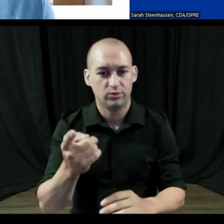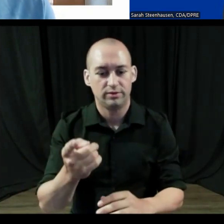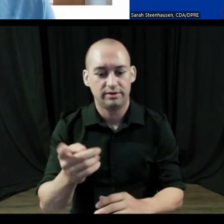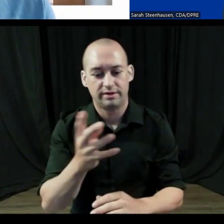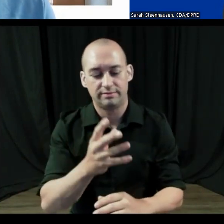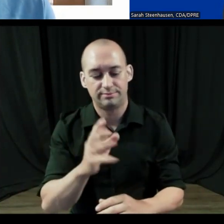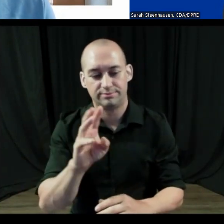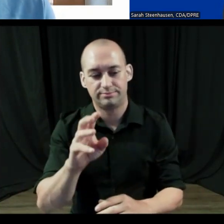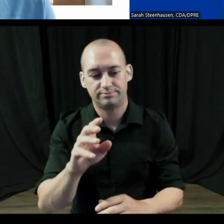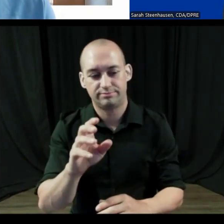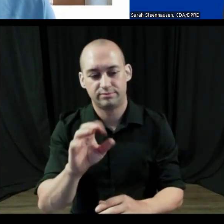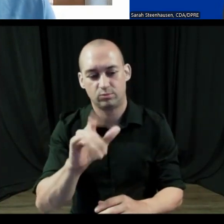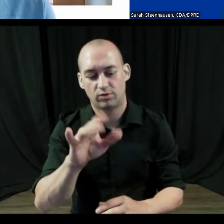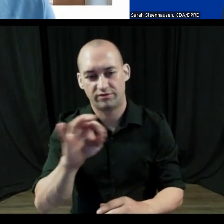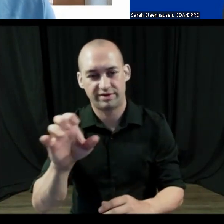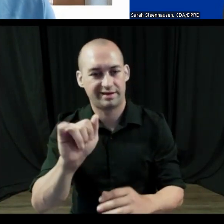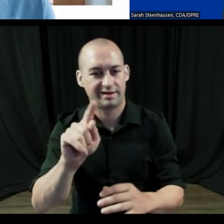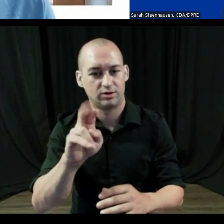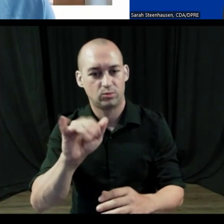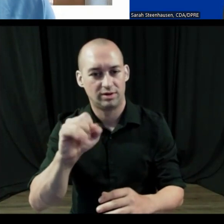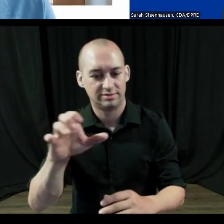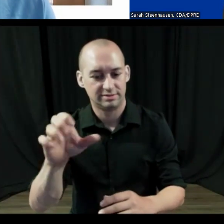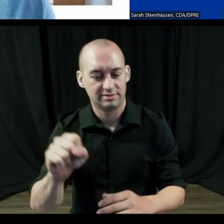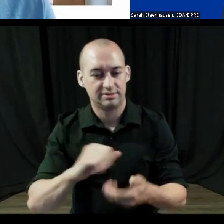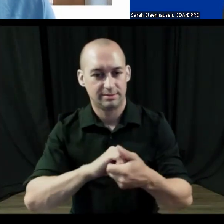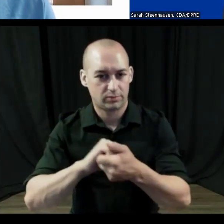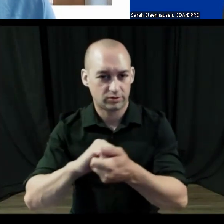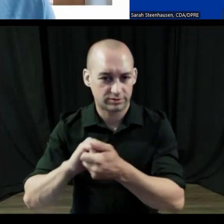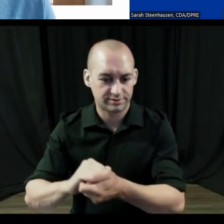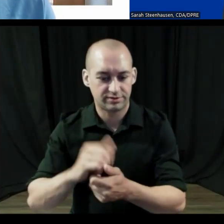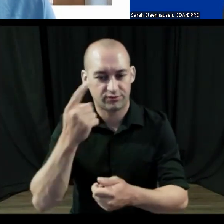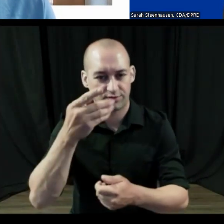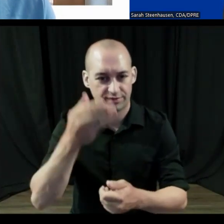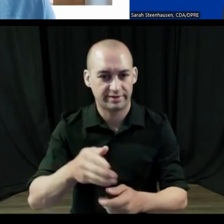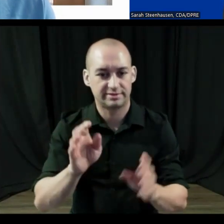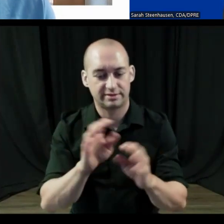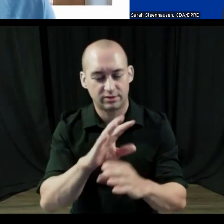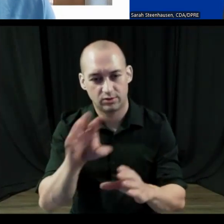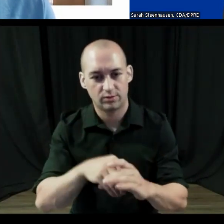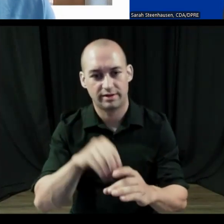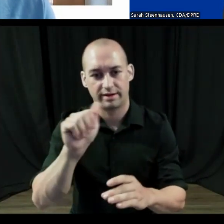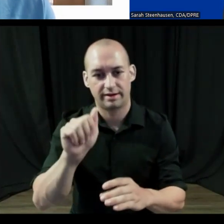kind of charting out the course with all of our wonderful partners on this initiative, including ATI,